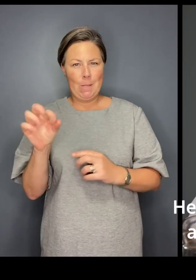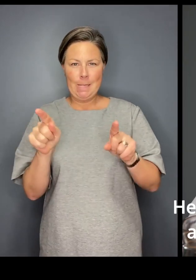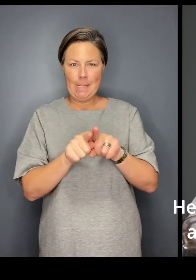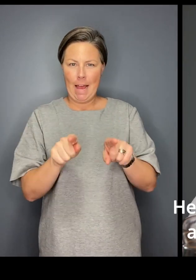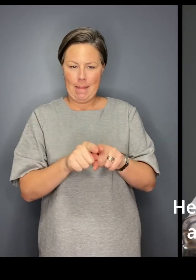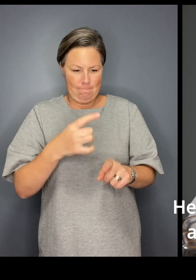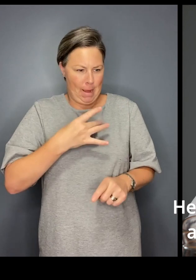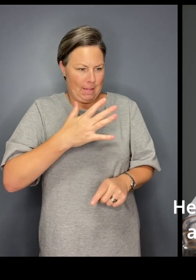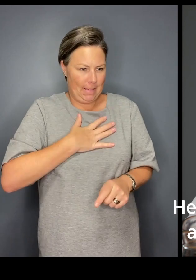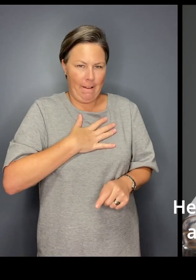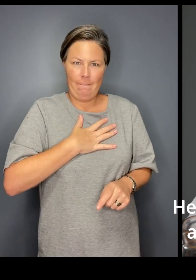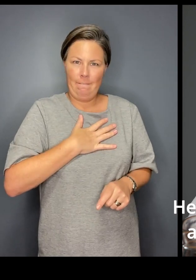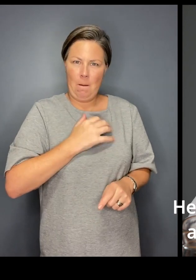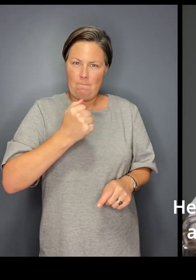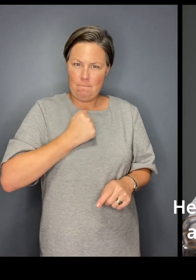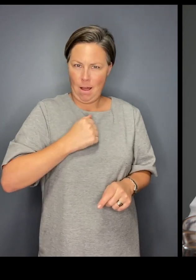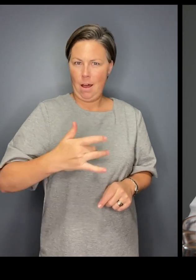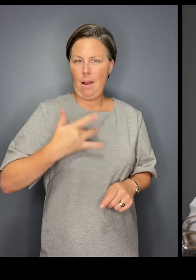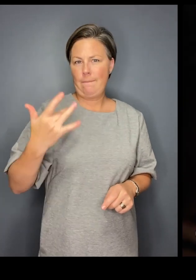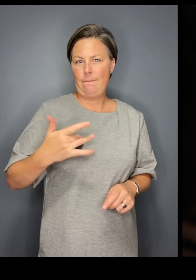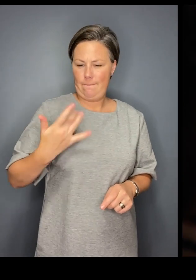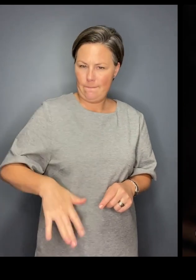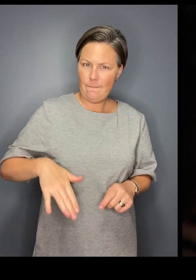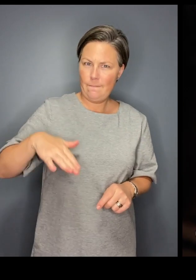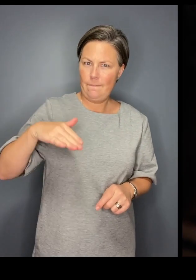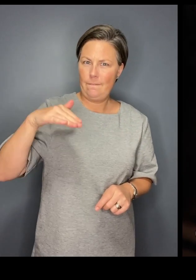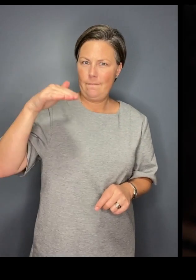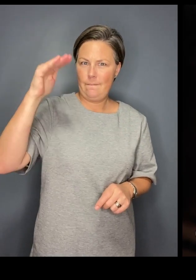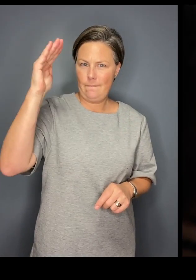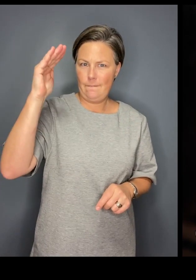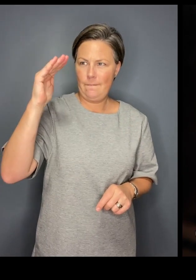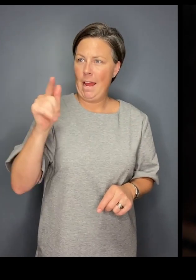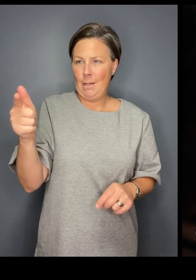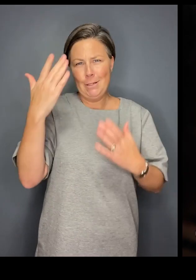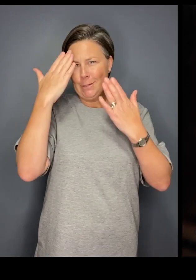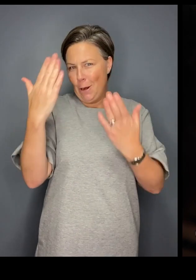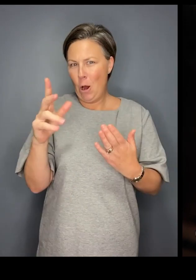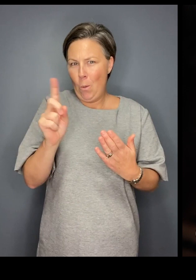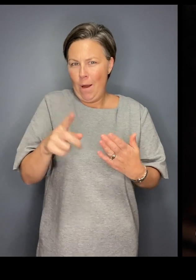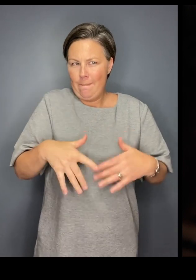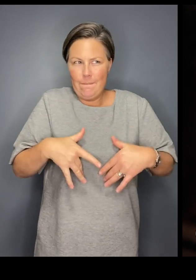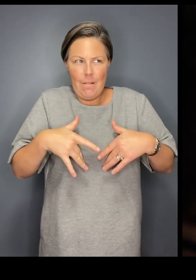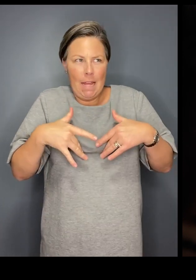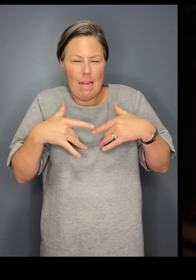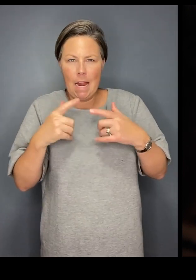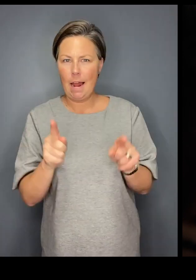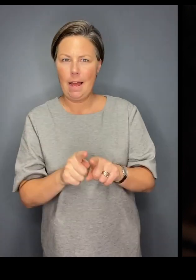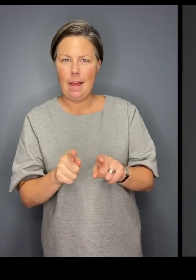talk about the physical effects of disabilities, but they don't know how it